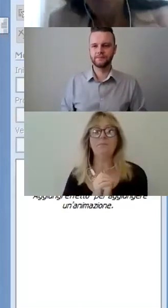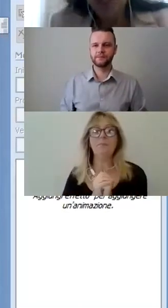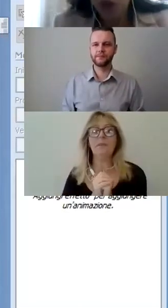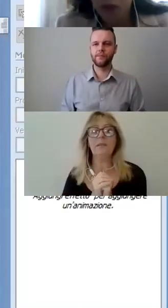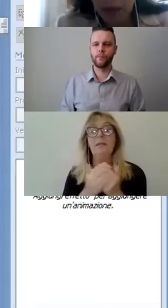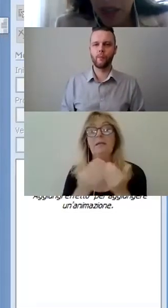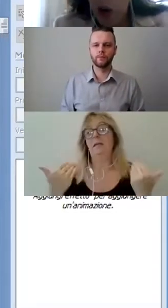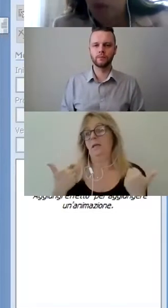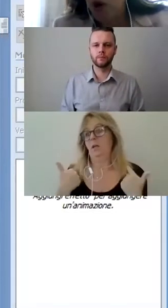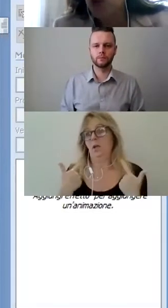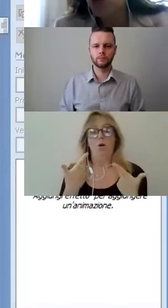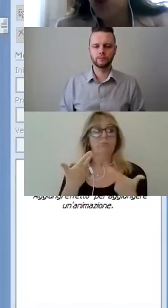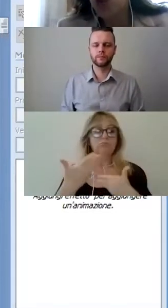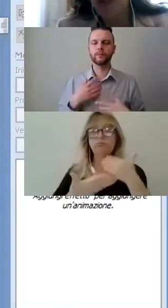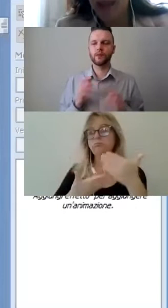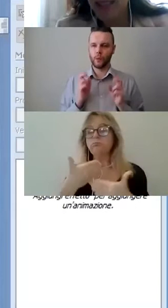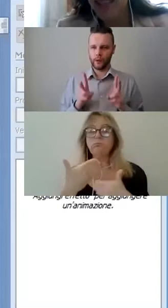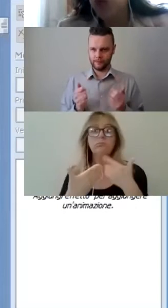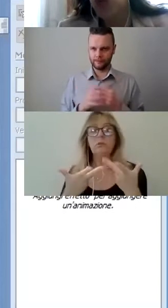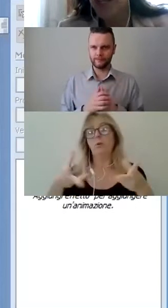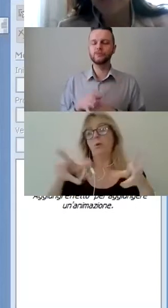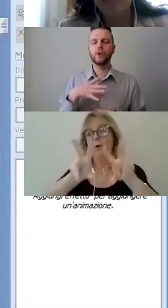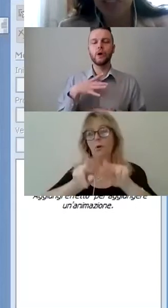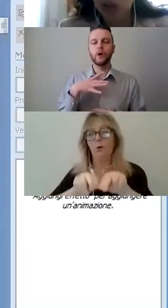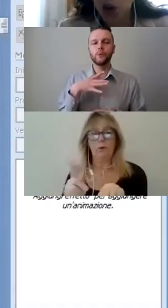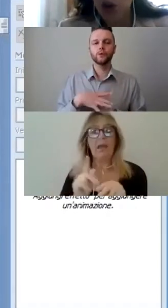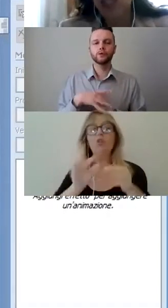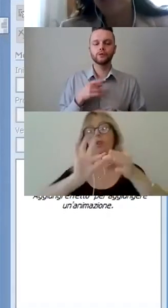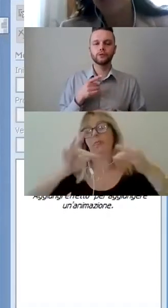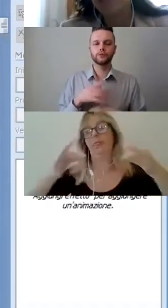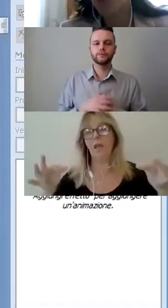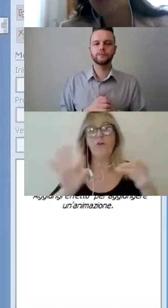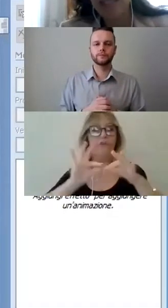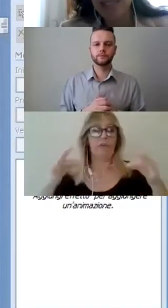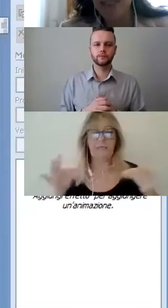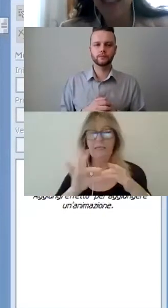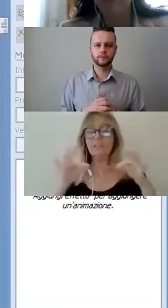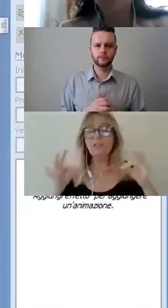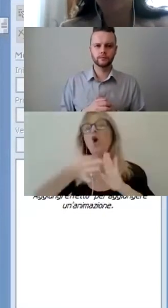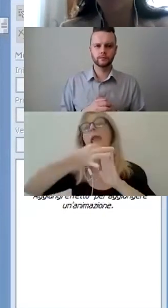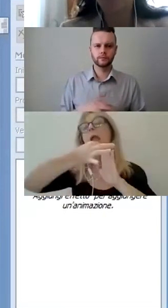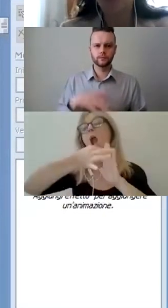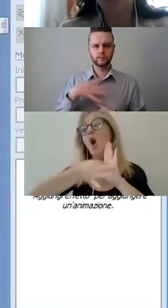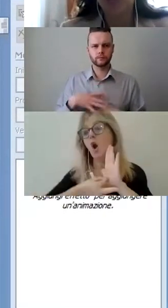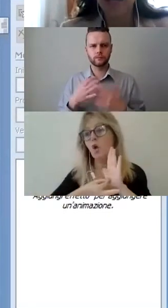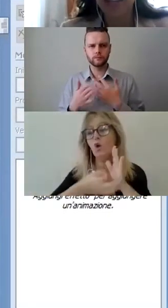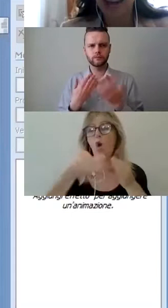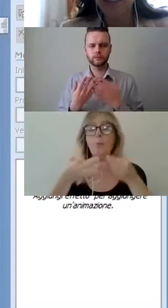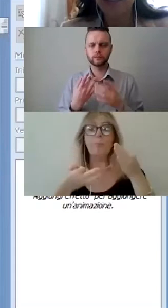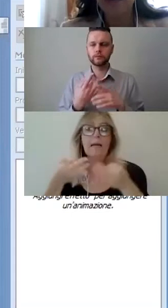Non mi soffermerò Okay, molto I won't sulle definizioni deal with the